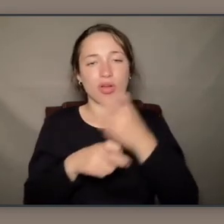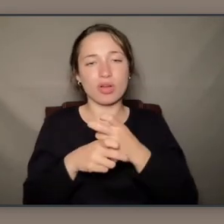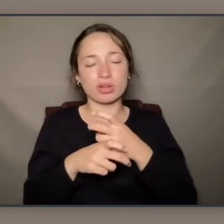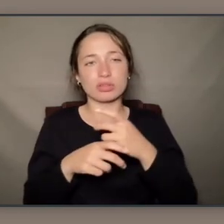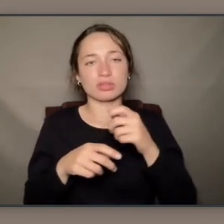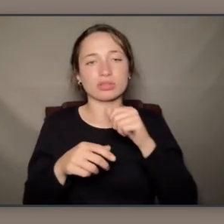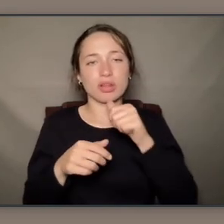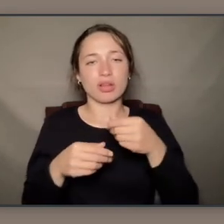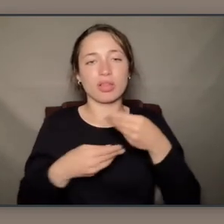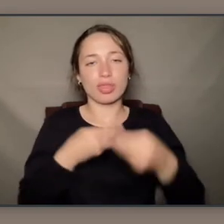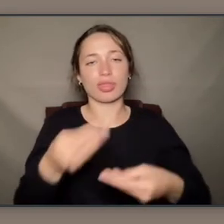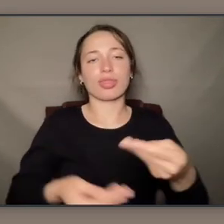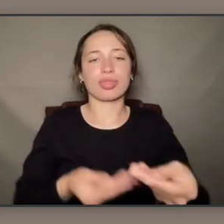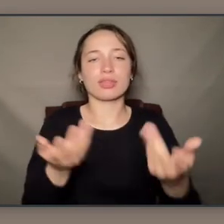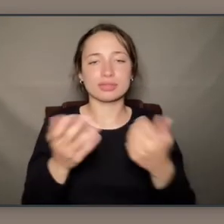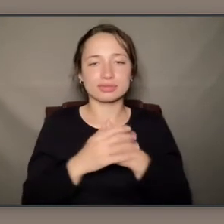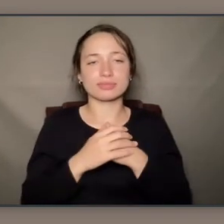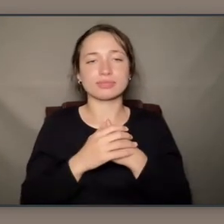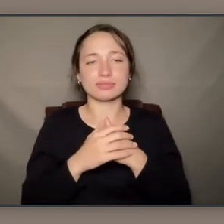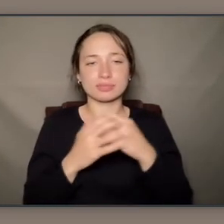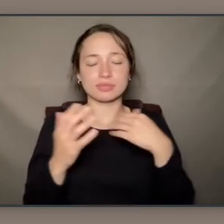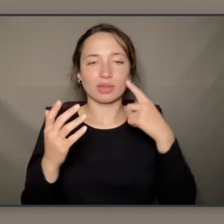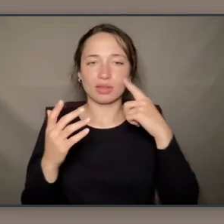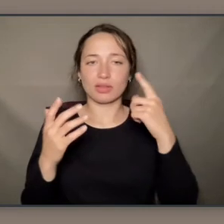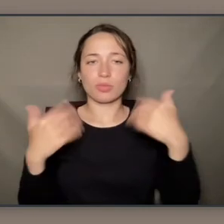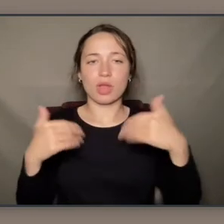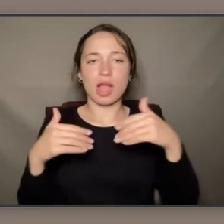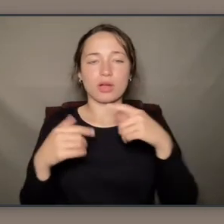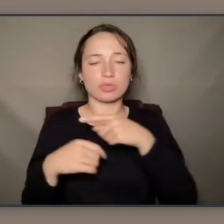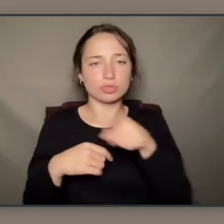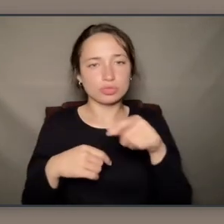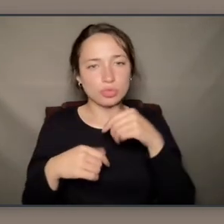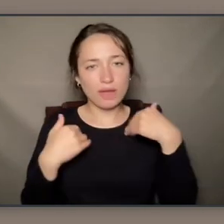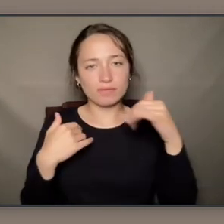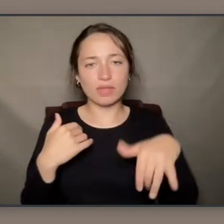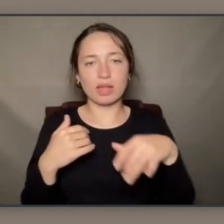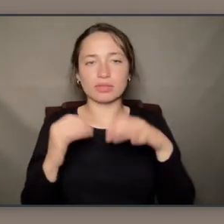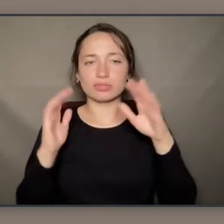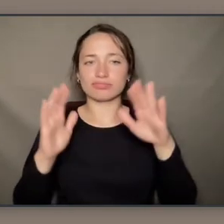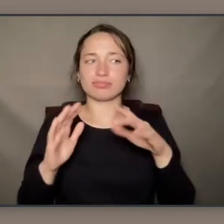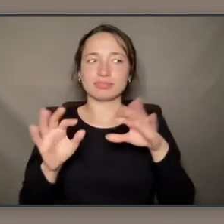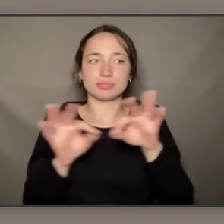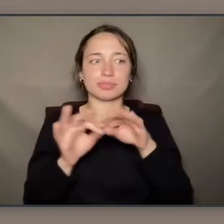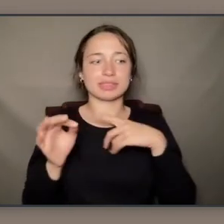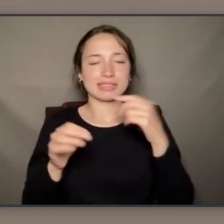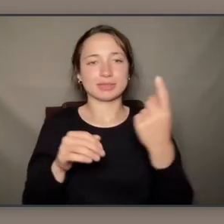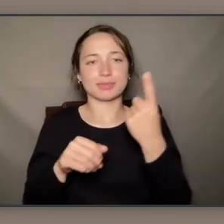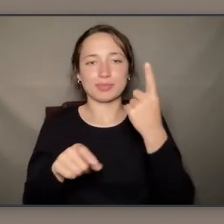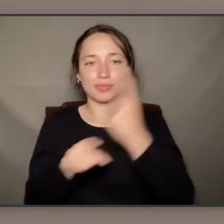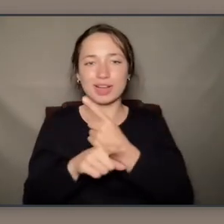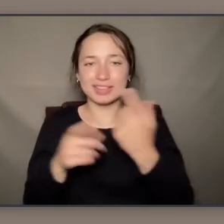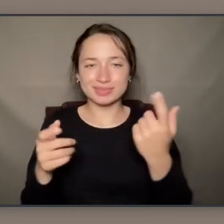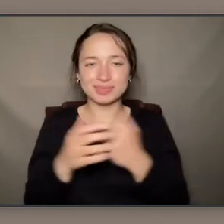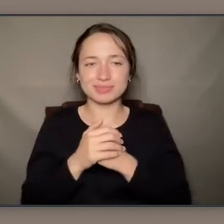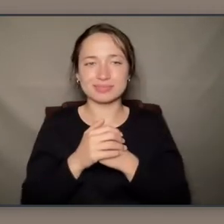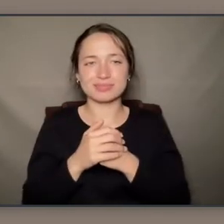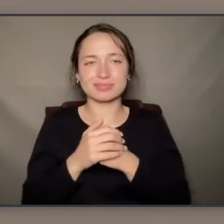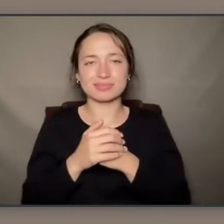hard on not passing them on. And I look at it like, wow, you don't have that. Great. I did at least one thing